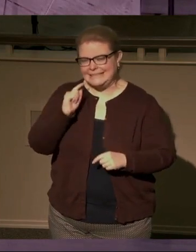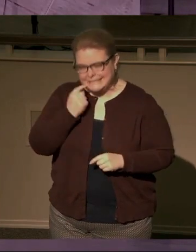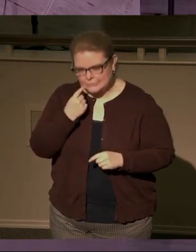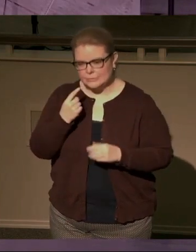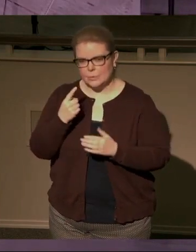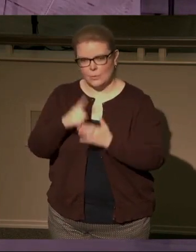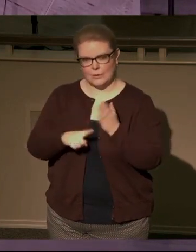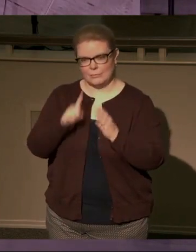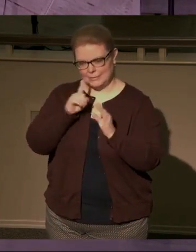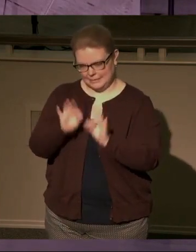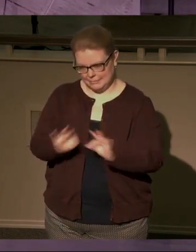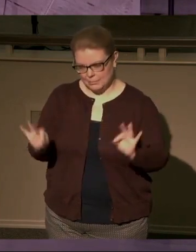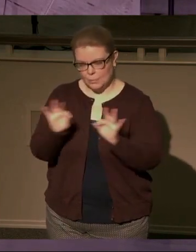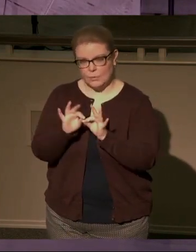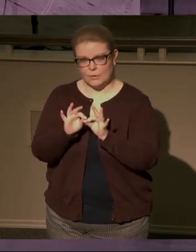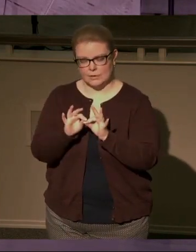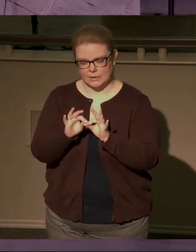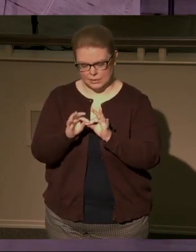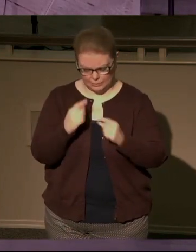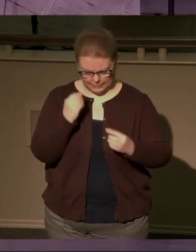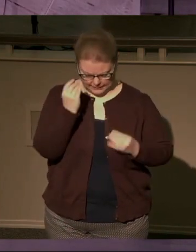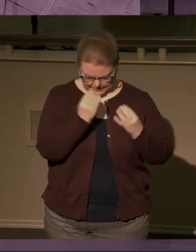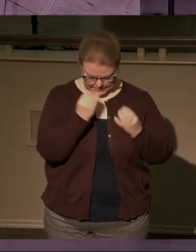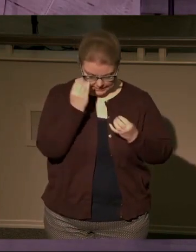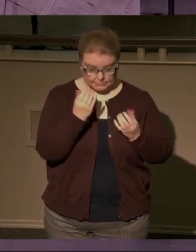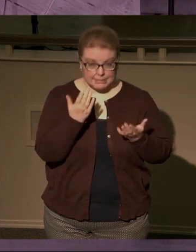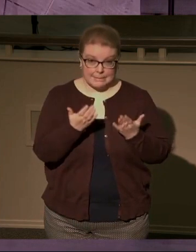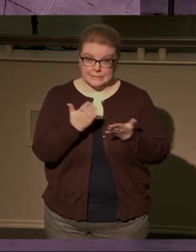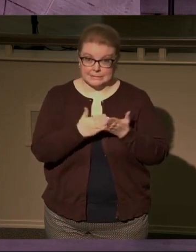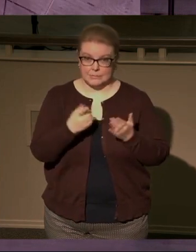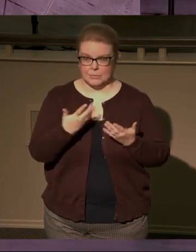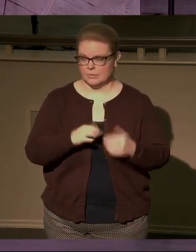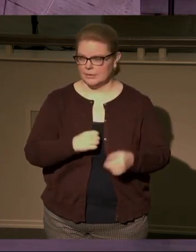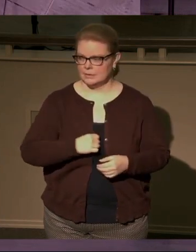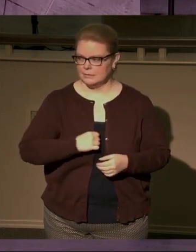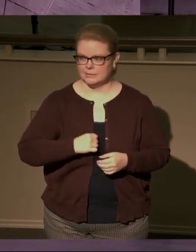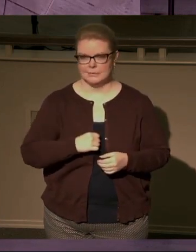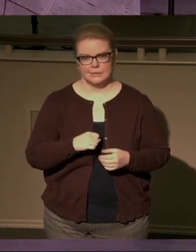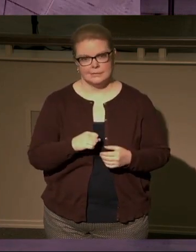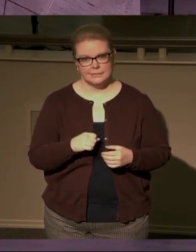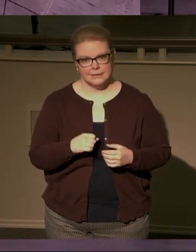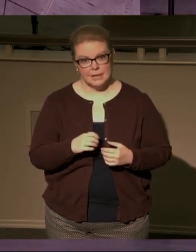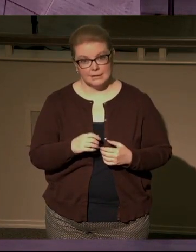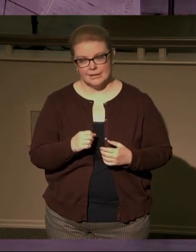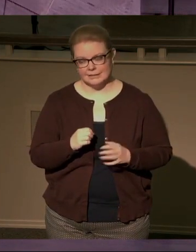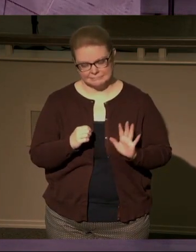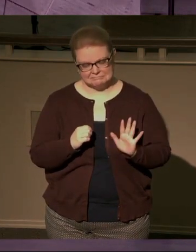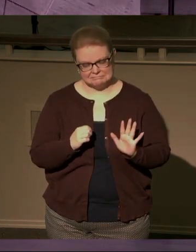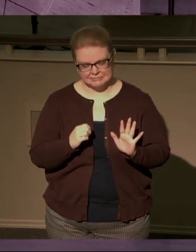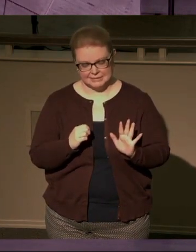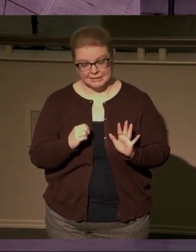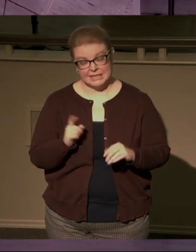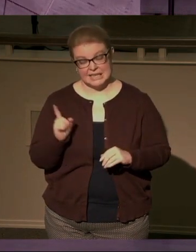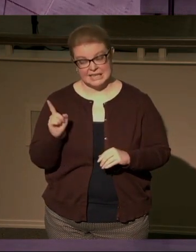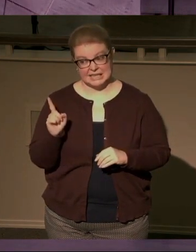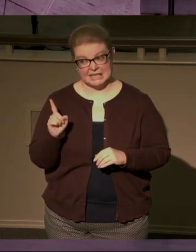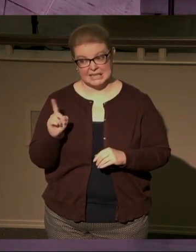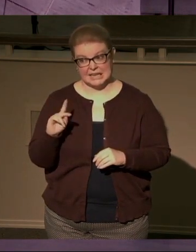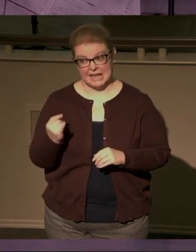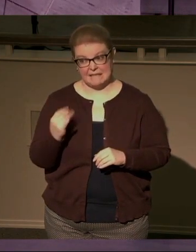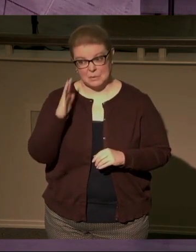matter. And you're saying to yourself, and some of you have already started the elbowing. I see you. You're like, listen, he's about to deliver the